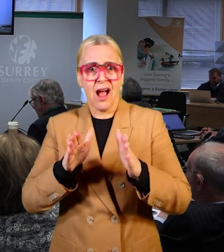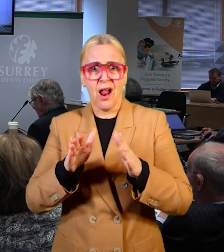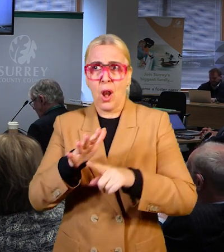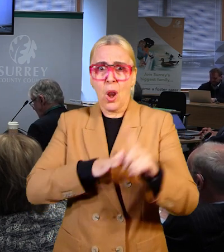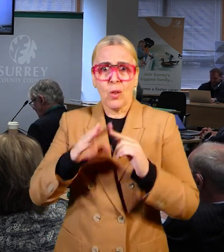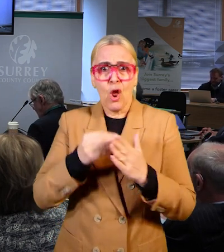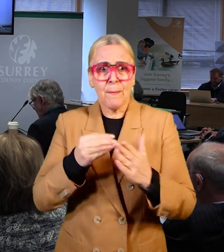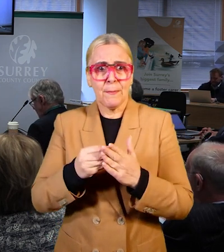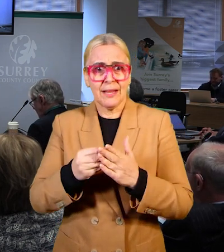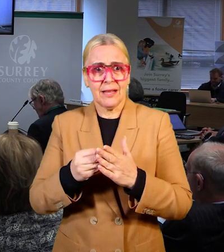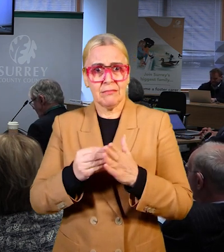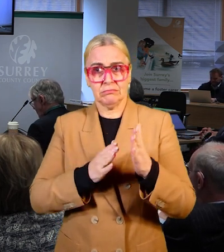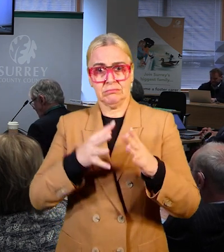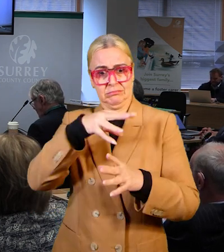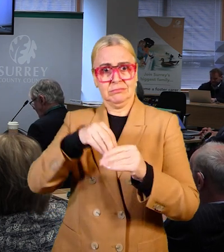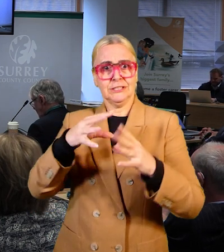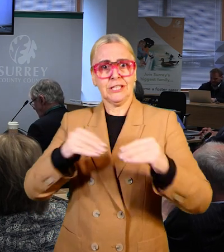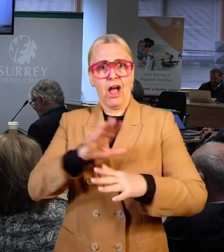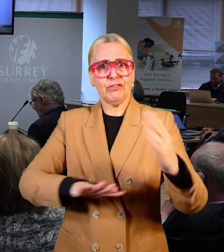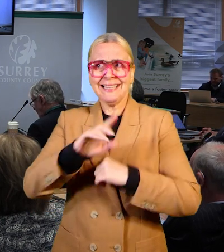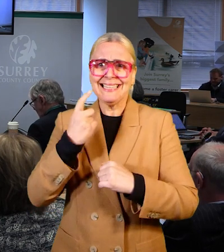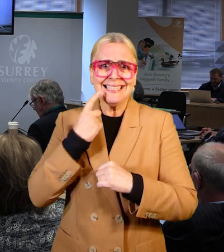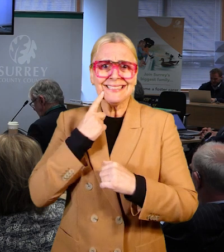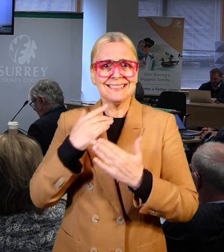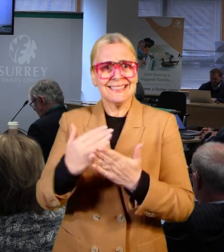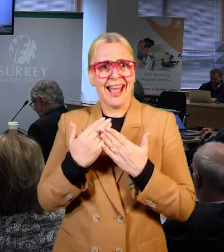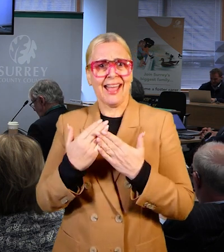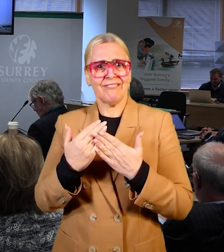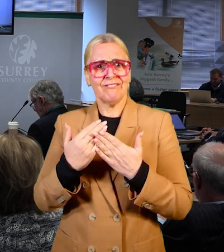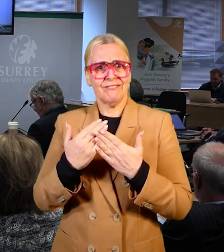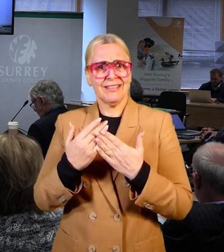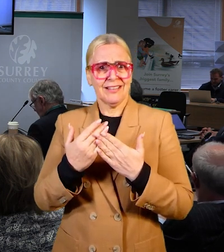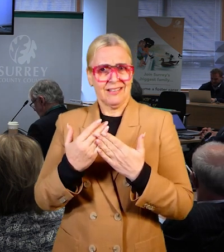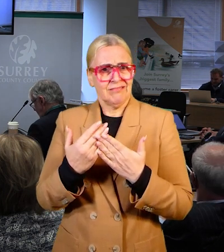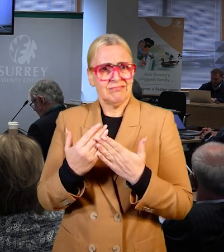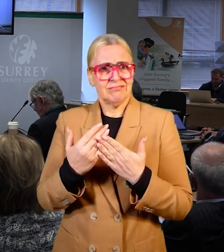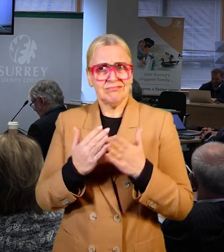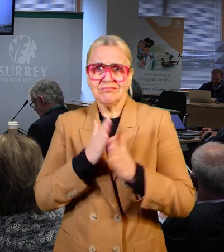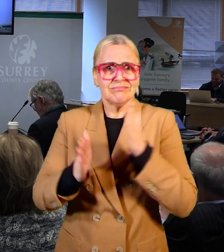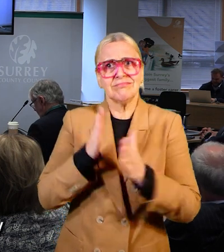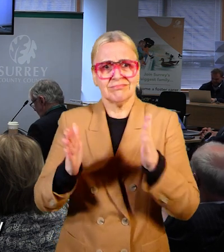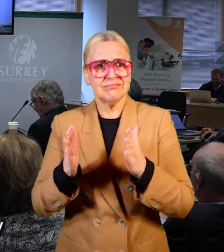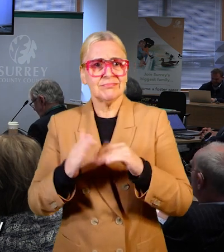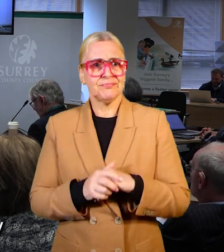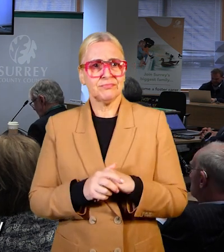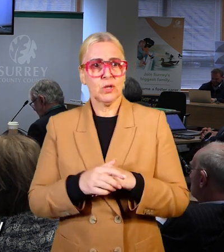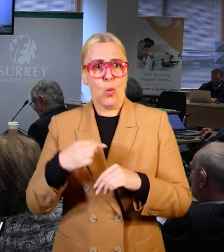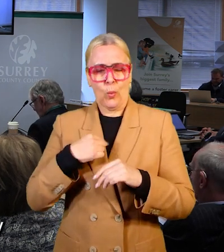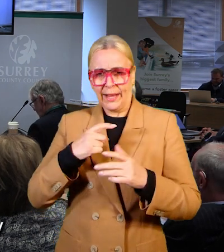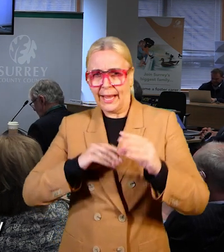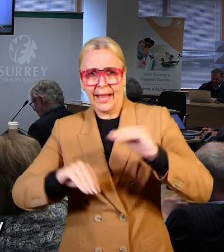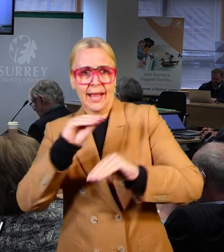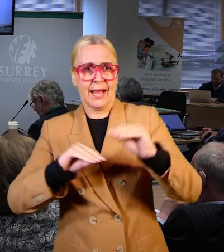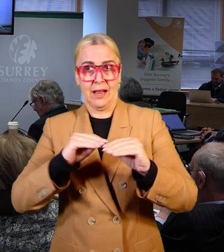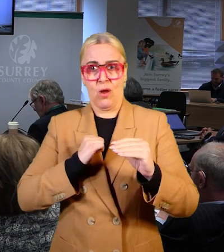like the A320 to make our places better and more accessible, boosting our local economy and making journeys